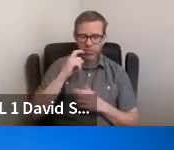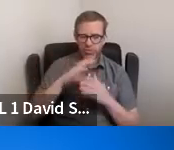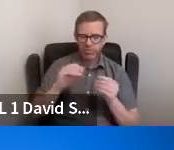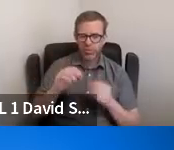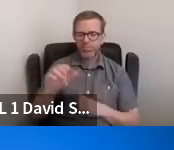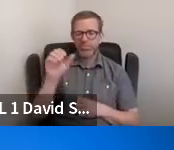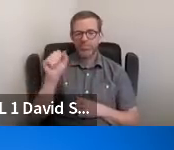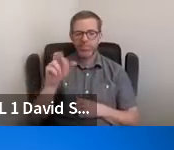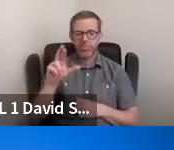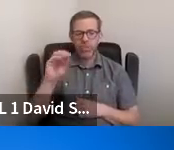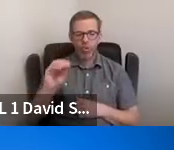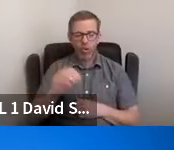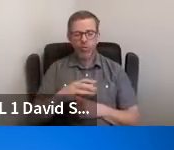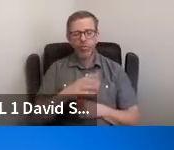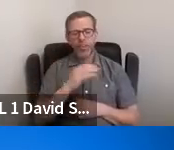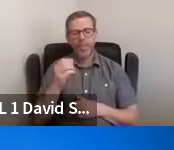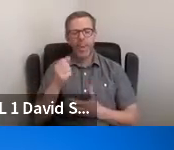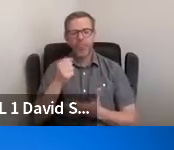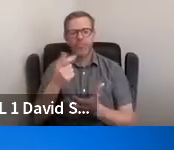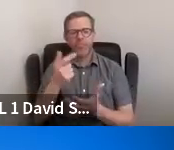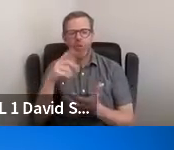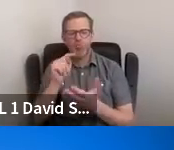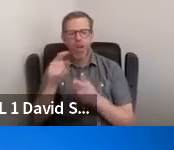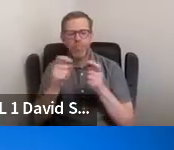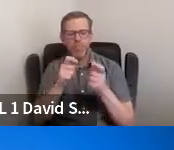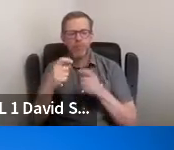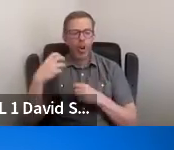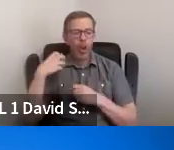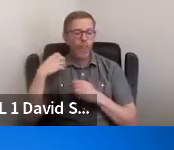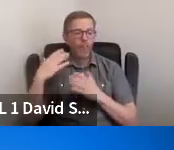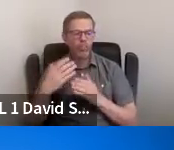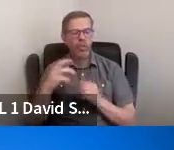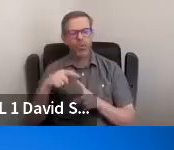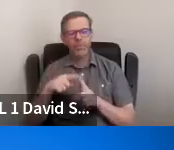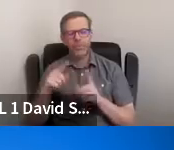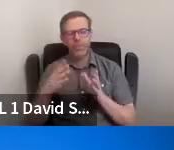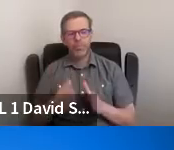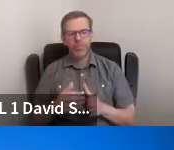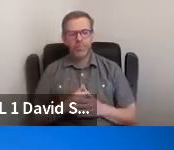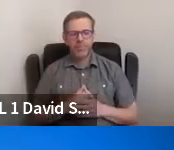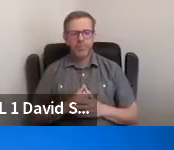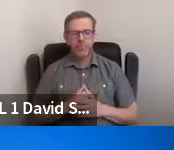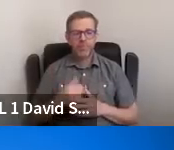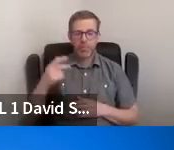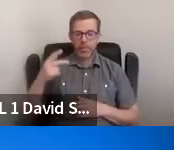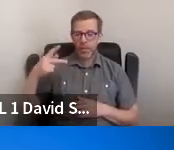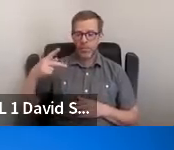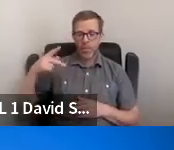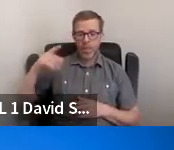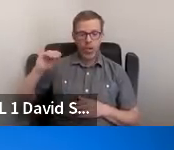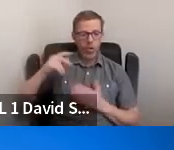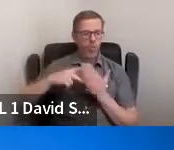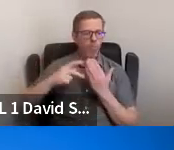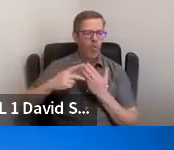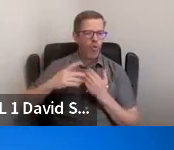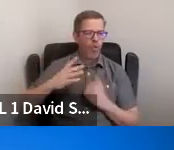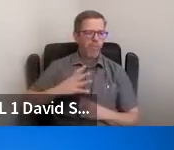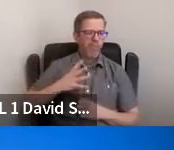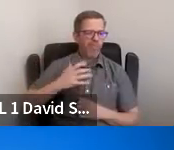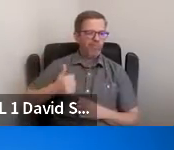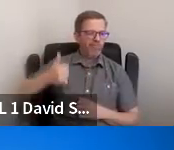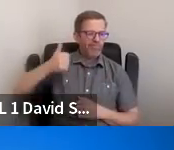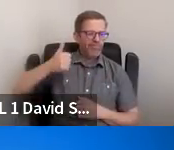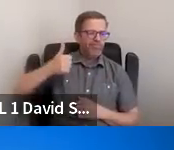review officer, and a grants management officer or specialist. The program official or PO manages